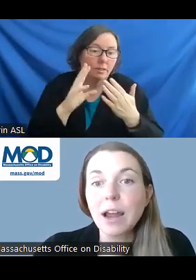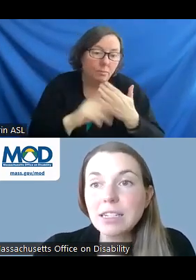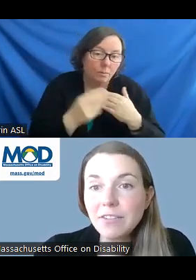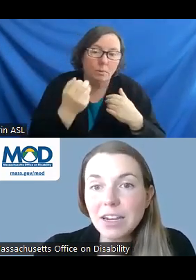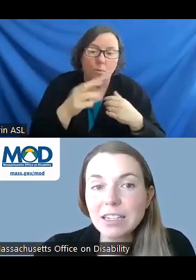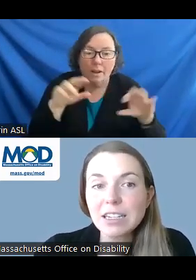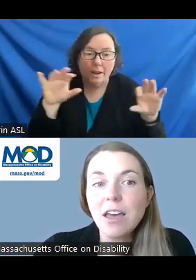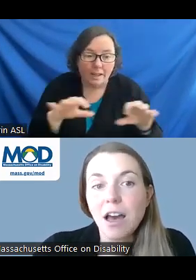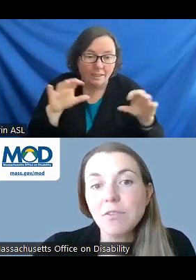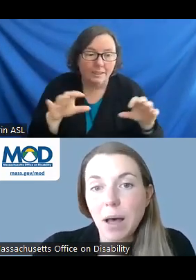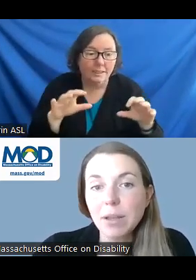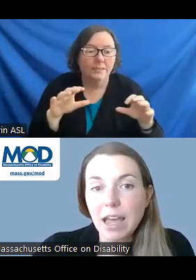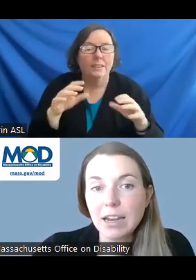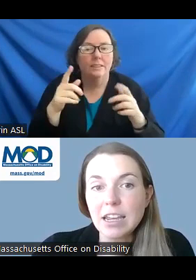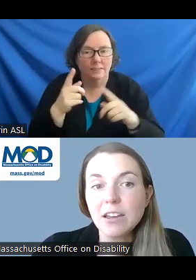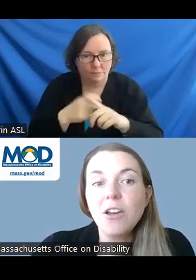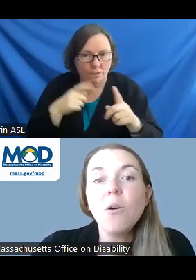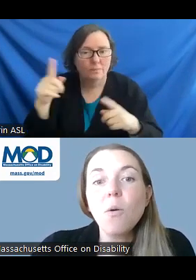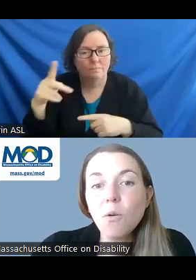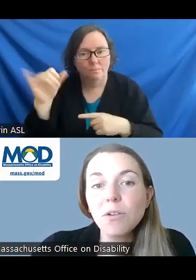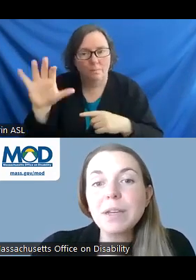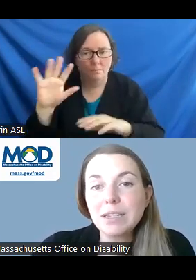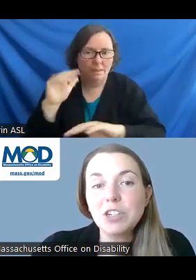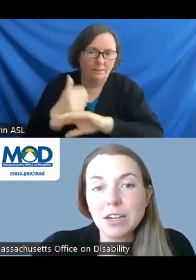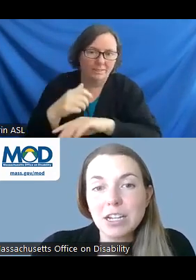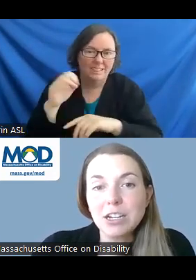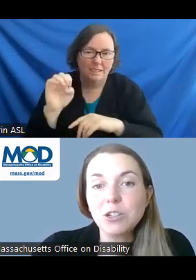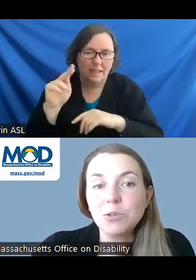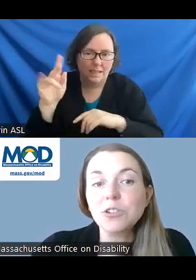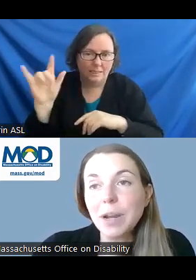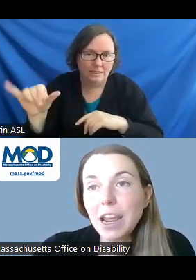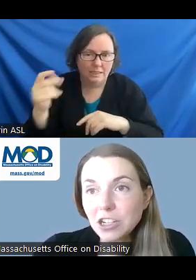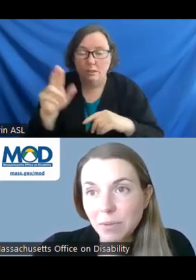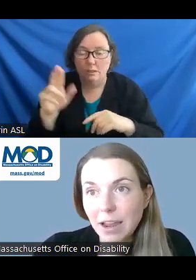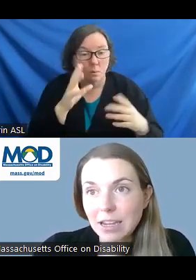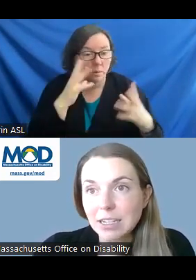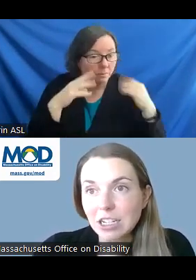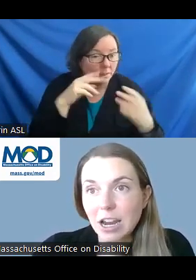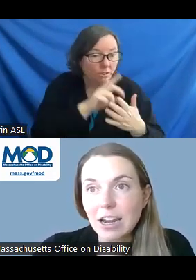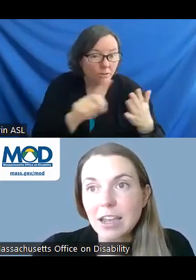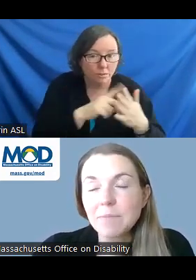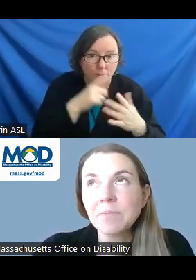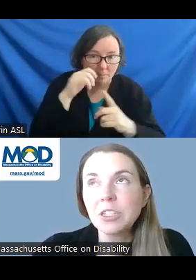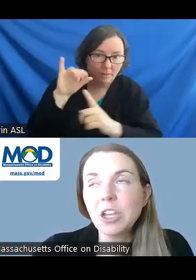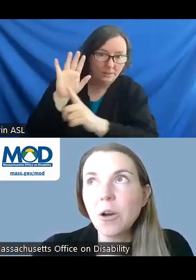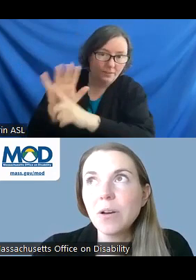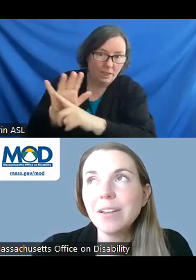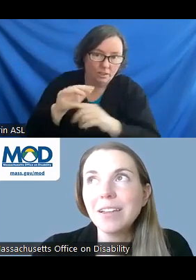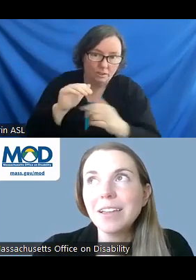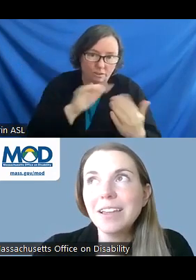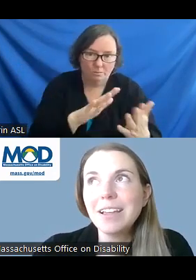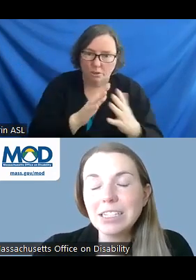programs, or activities of a public entity, or be subjected to discrimination by any such entity.